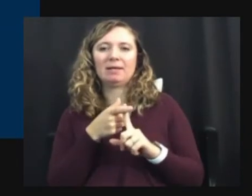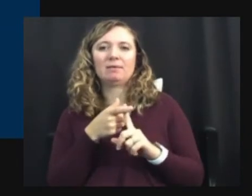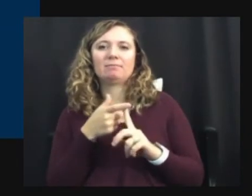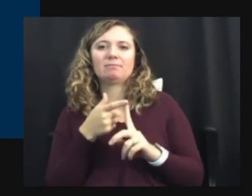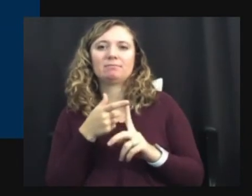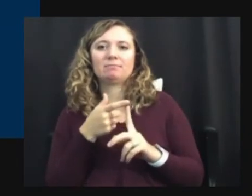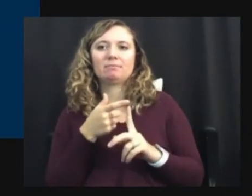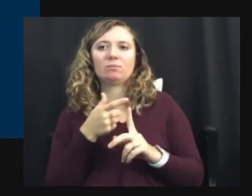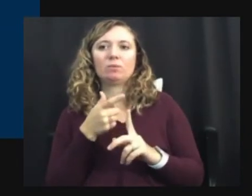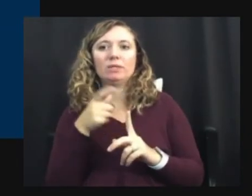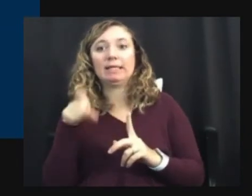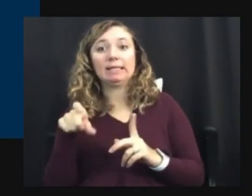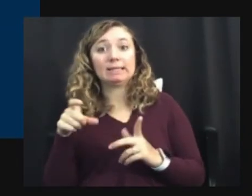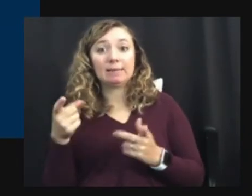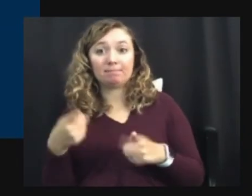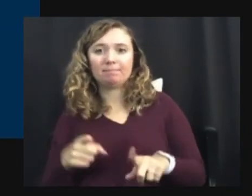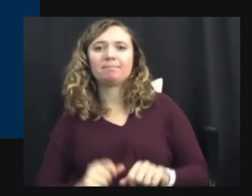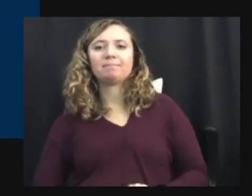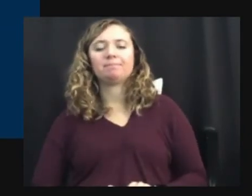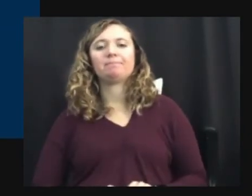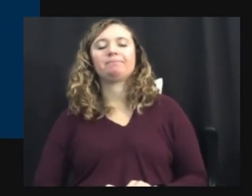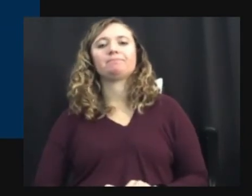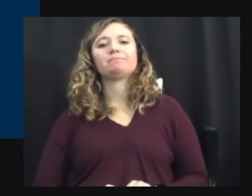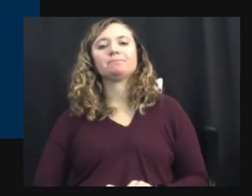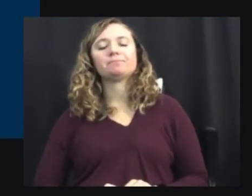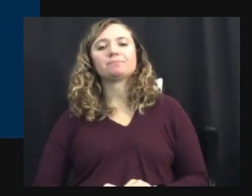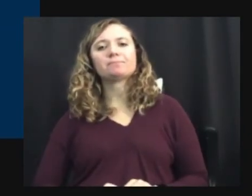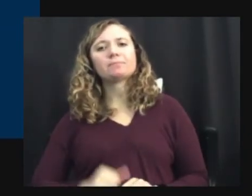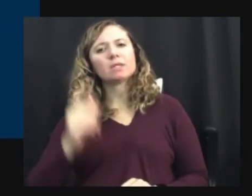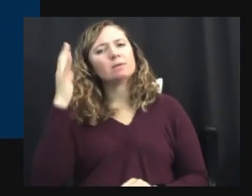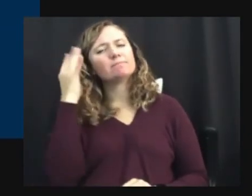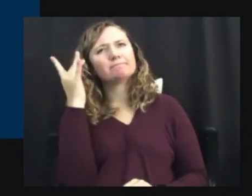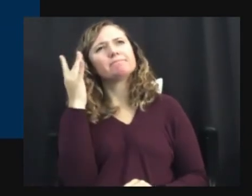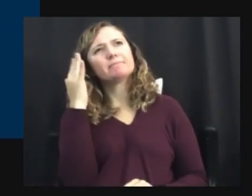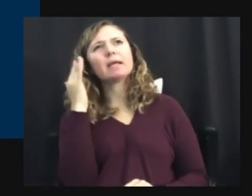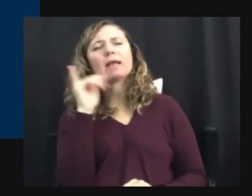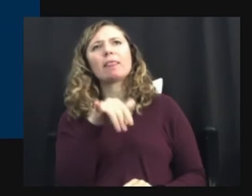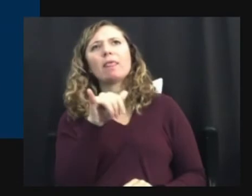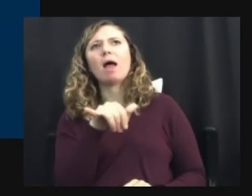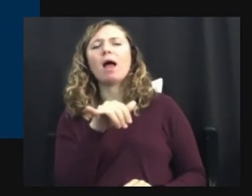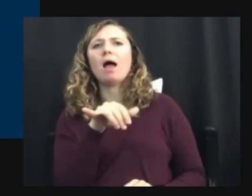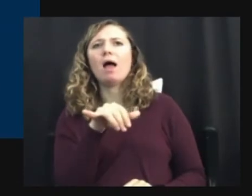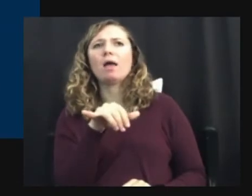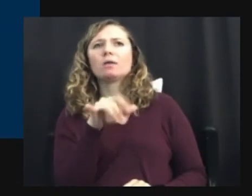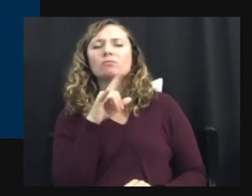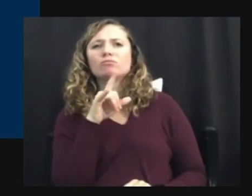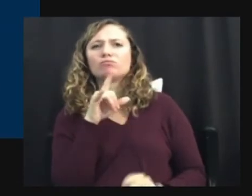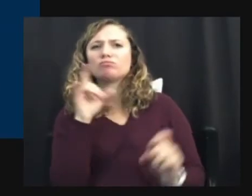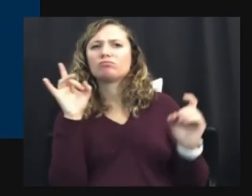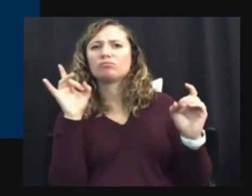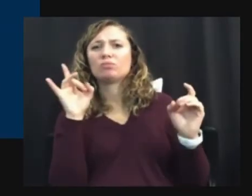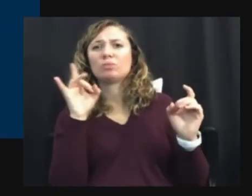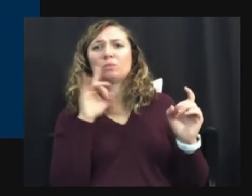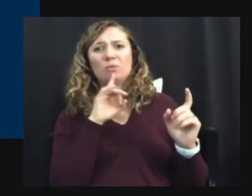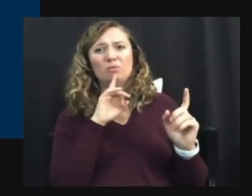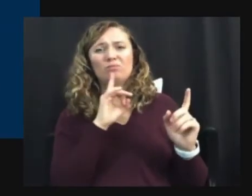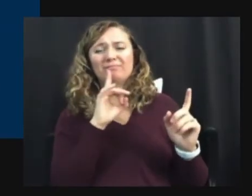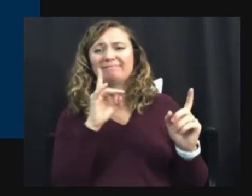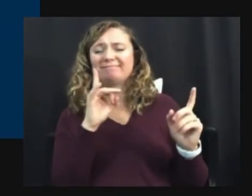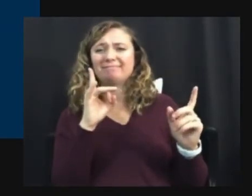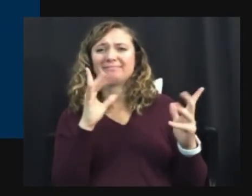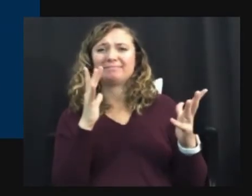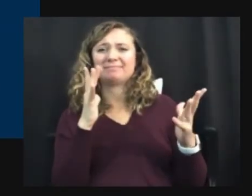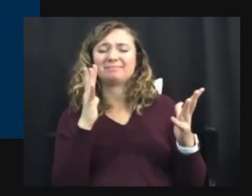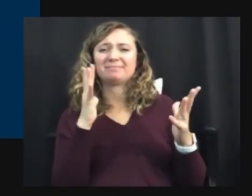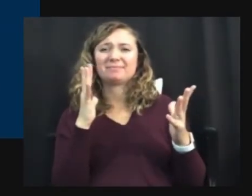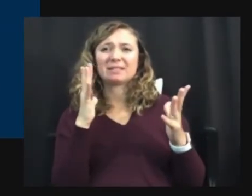And I think that it would be extremely cruel if,